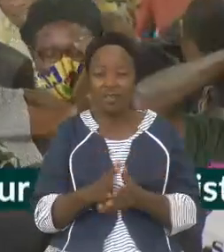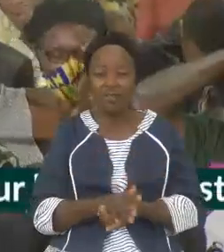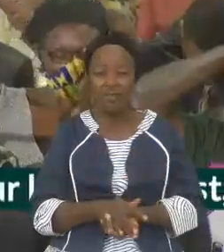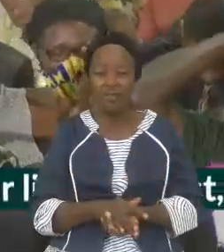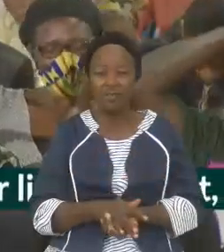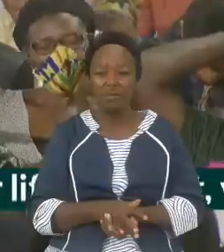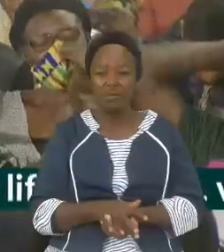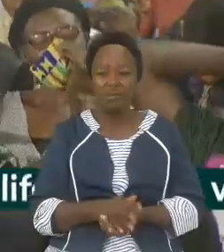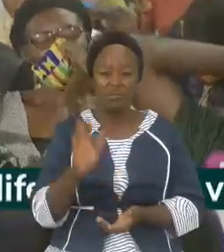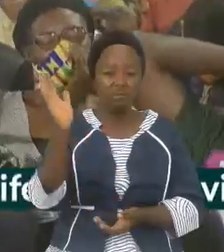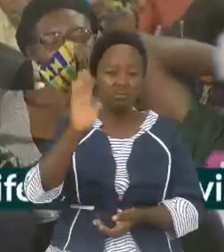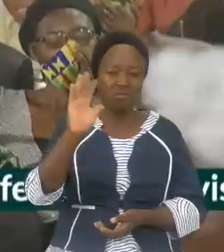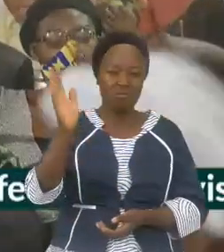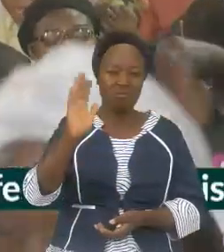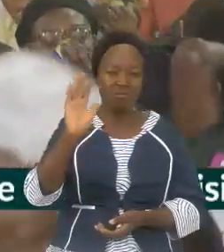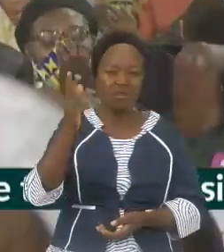finished, you wave the flag.